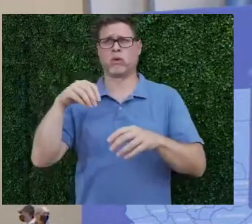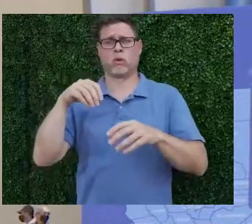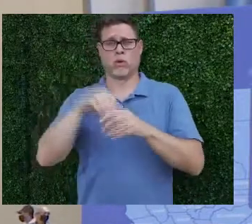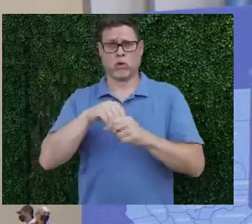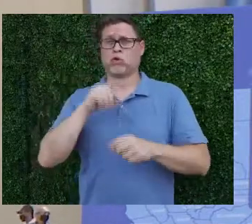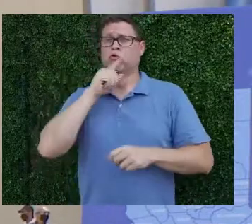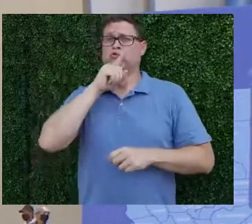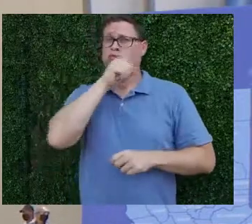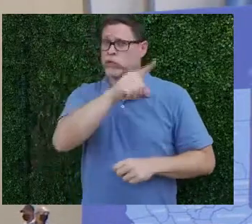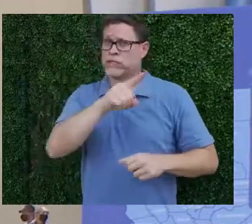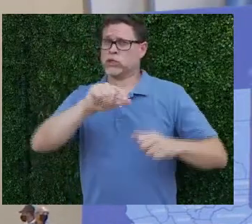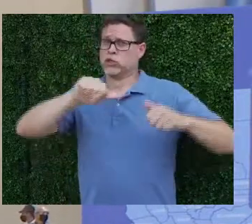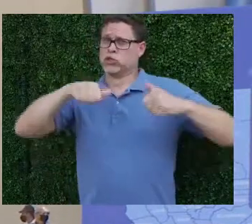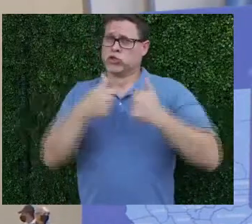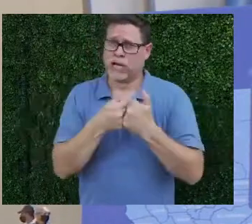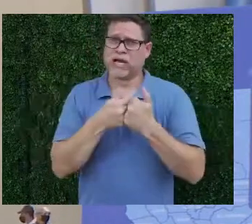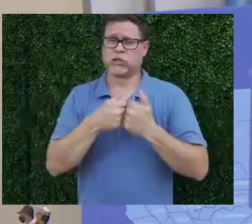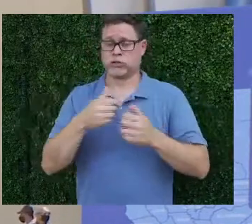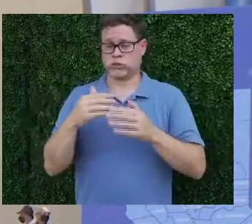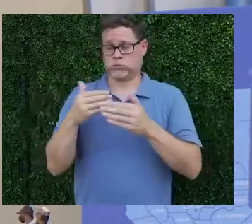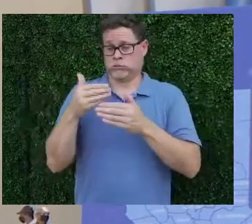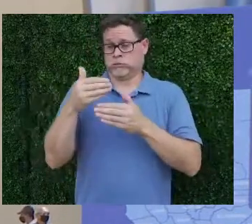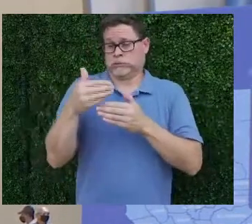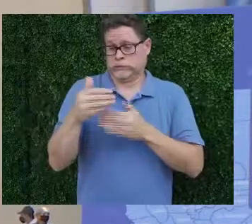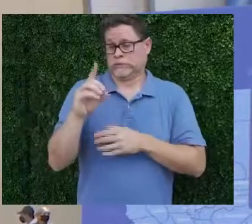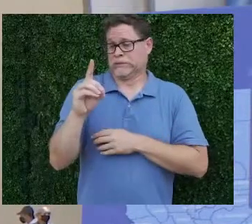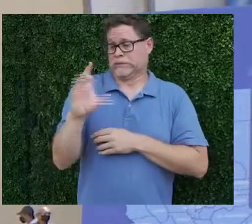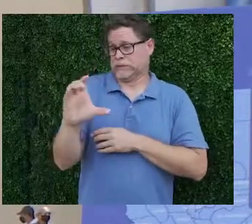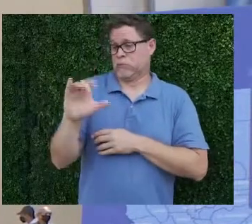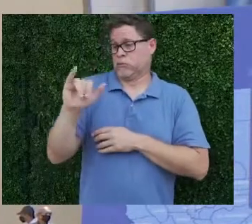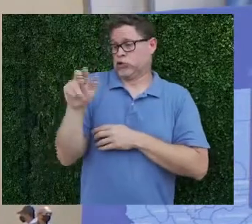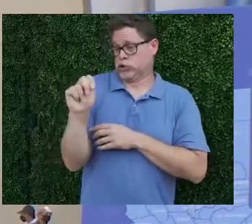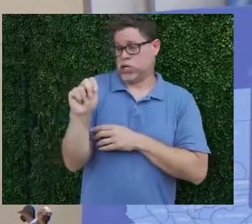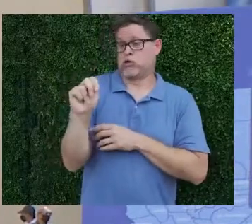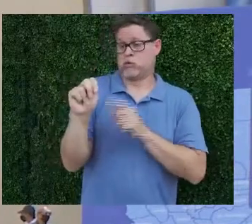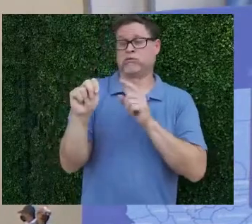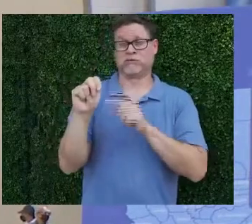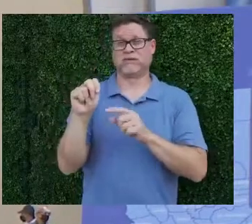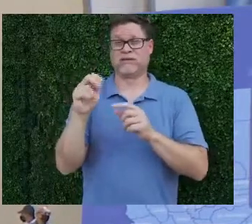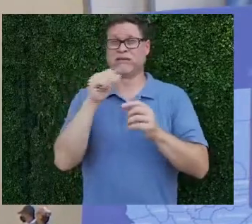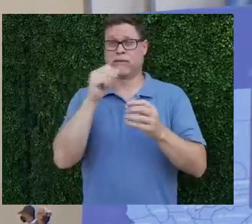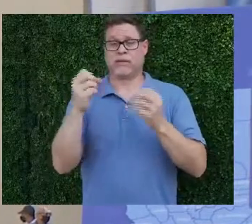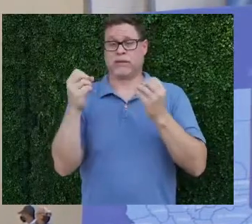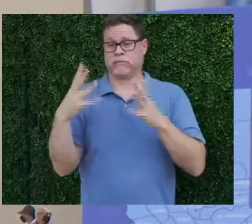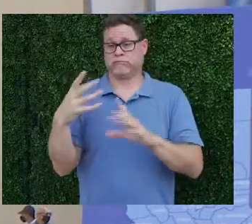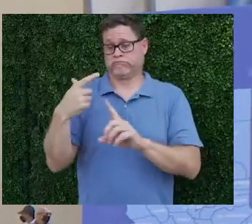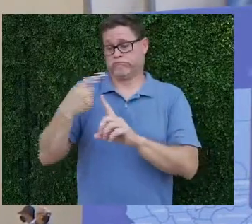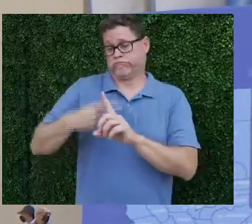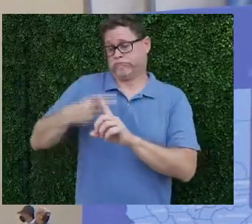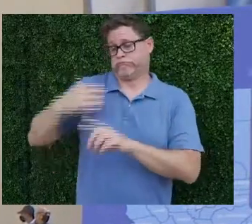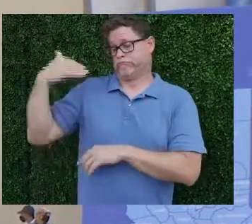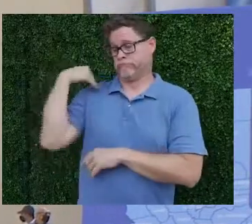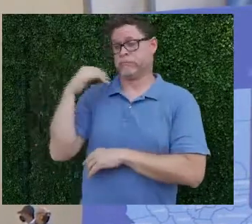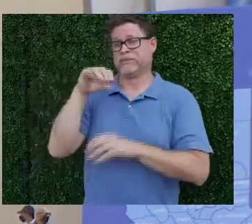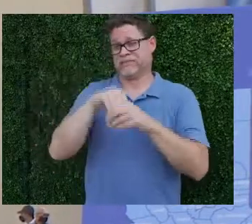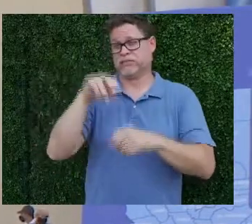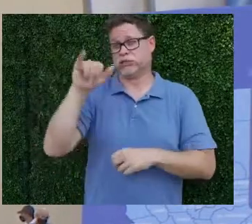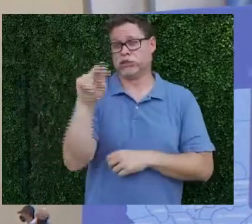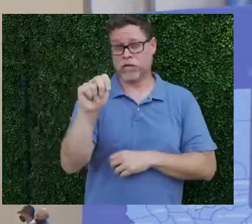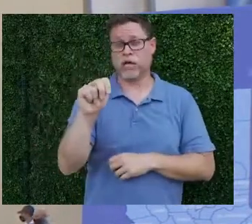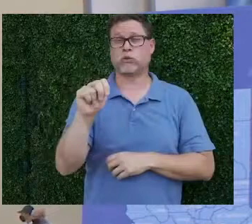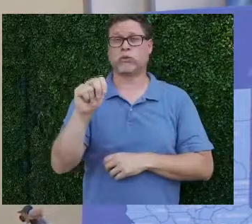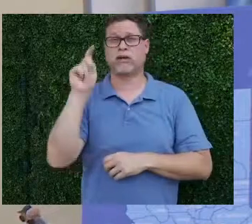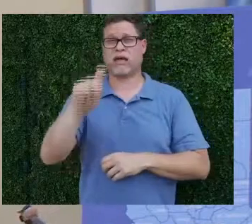real challenge later in December and January. There was a point not too many months ago in January where we had to